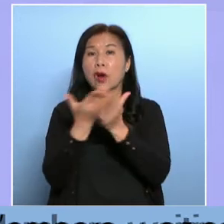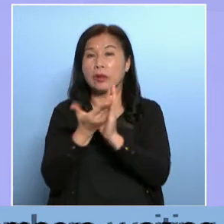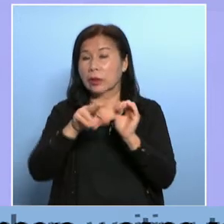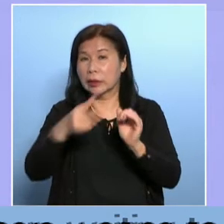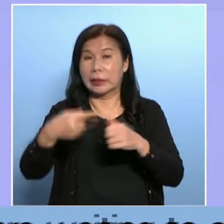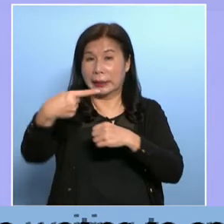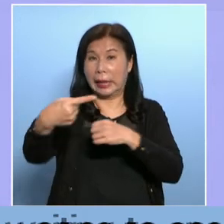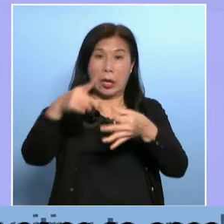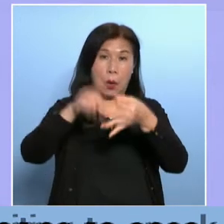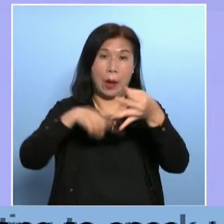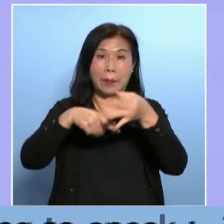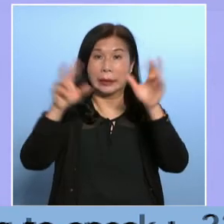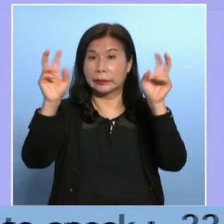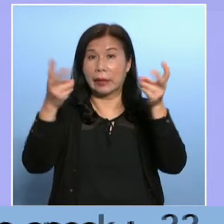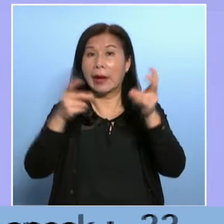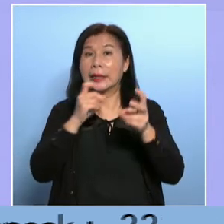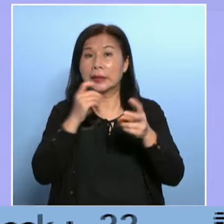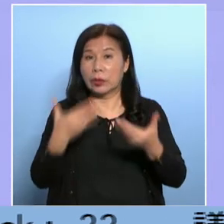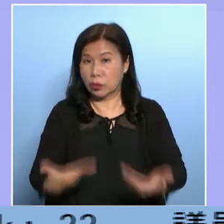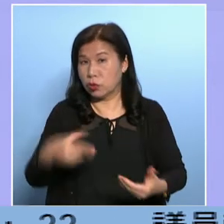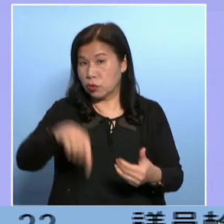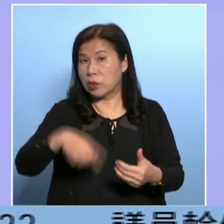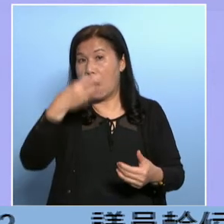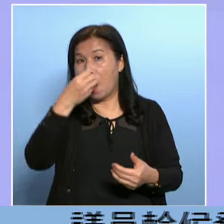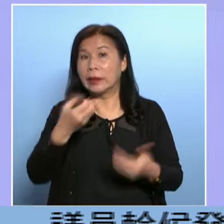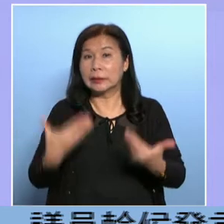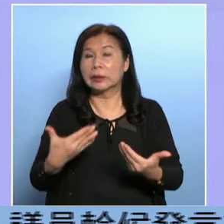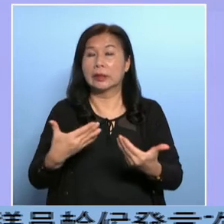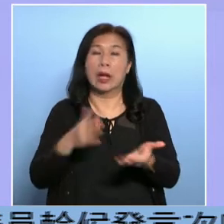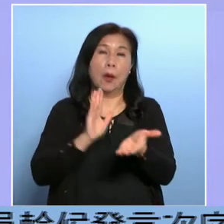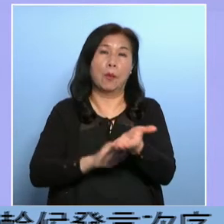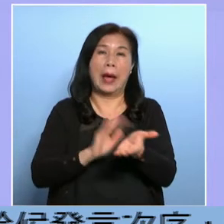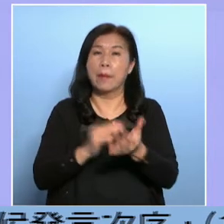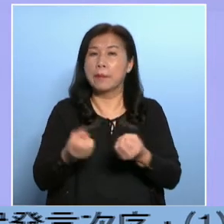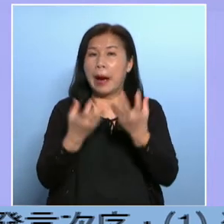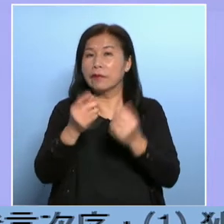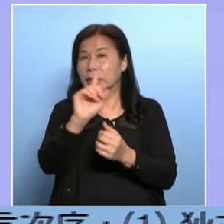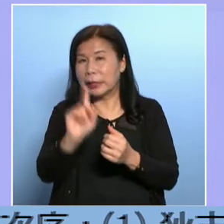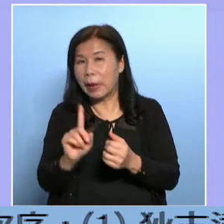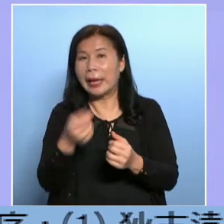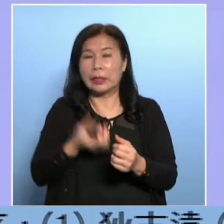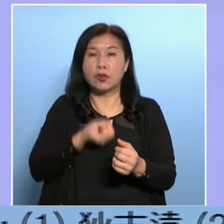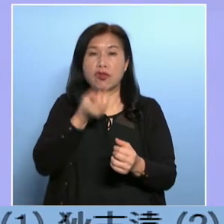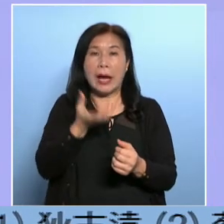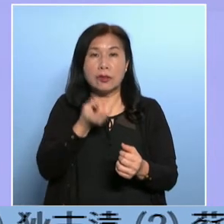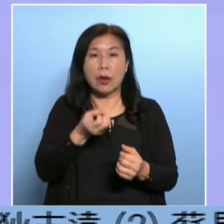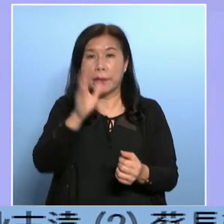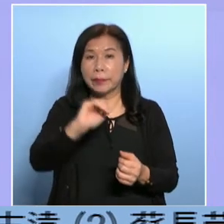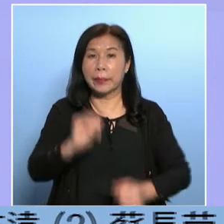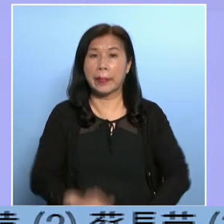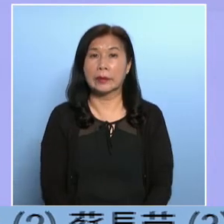have reorder the priorities so that we can now speak on